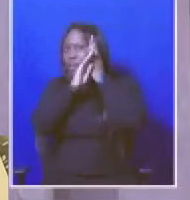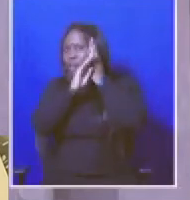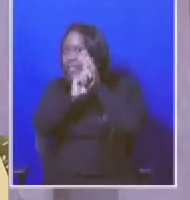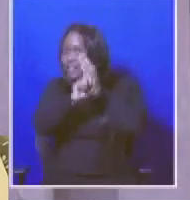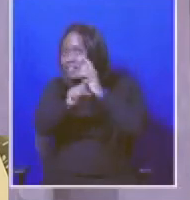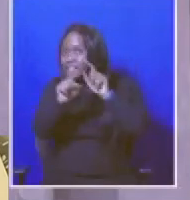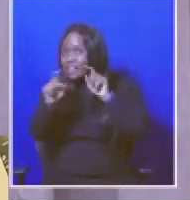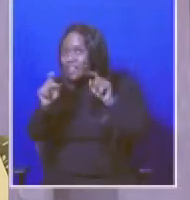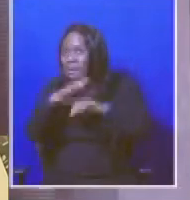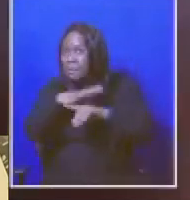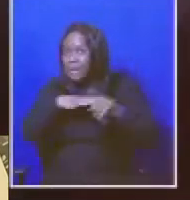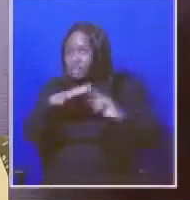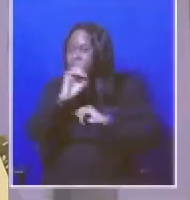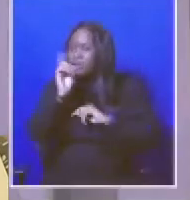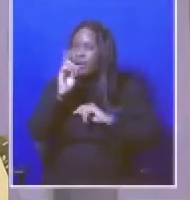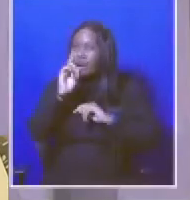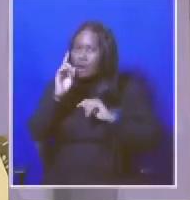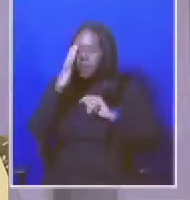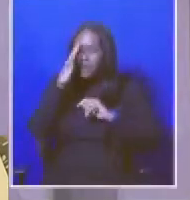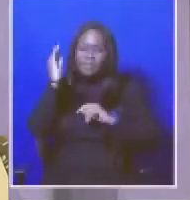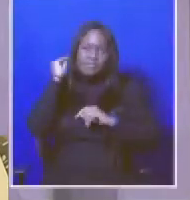not forgotten.